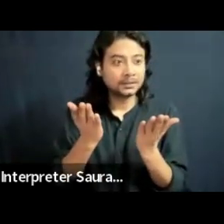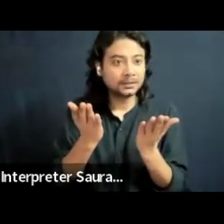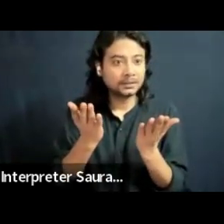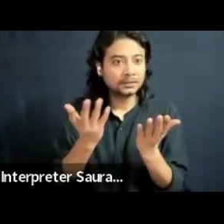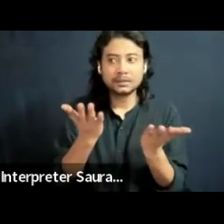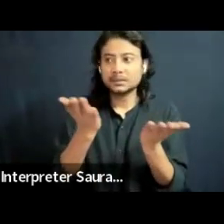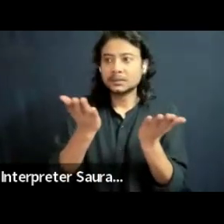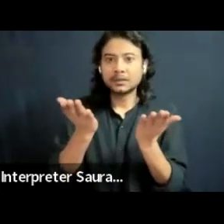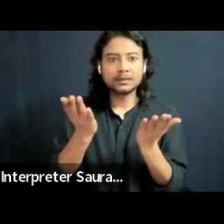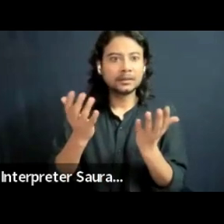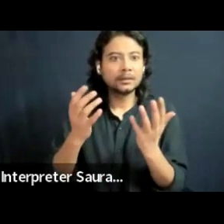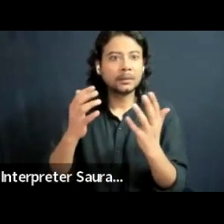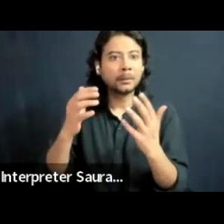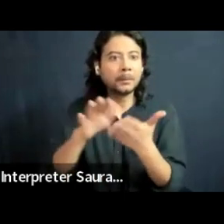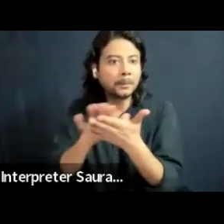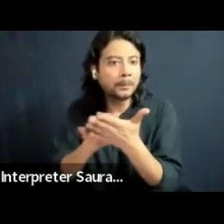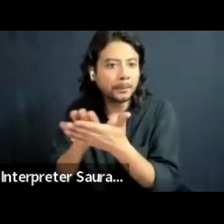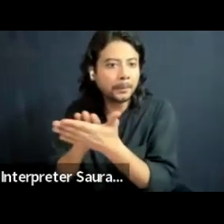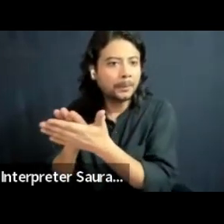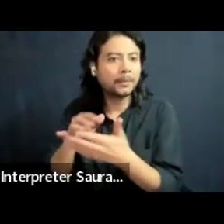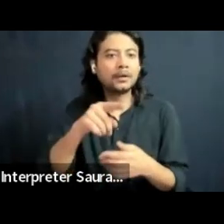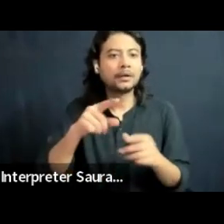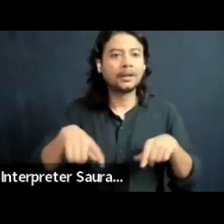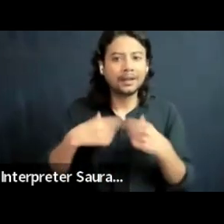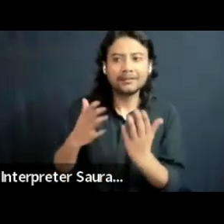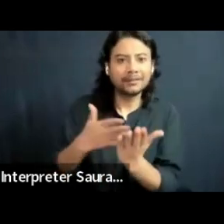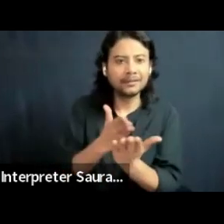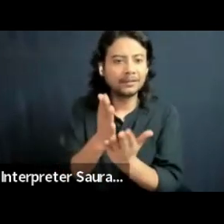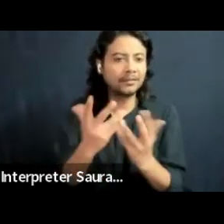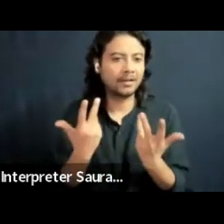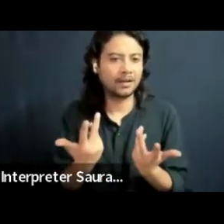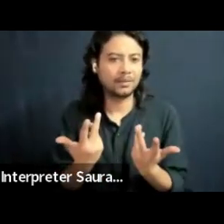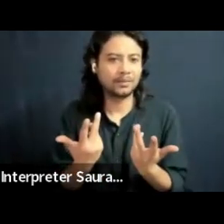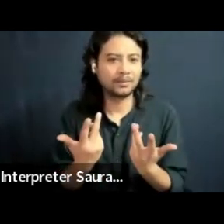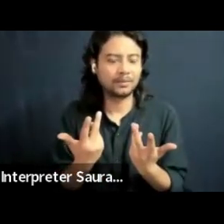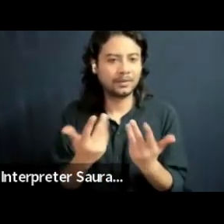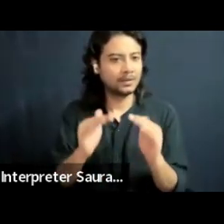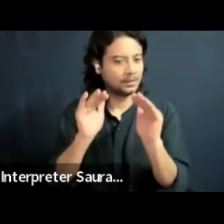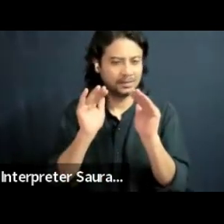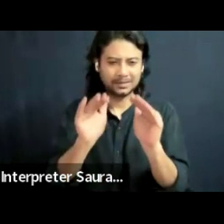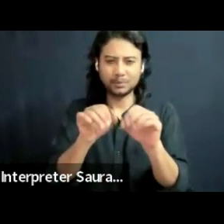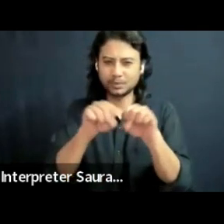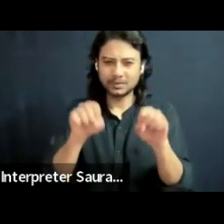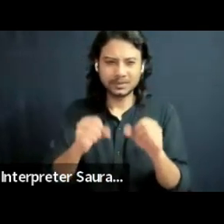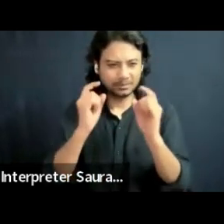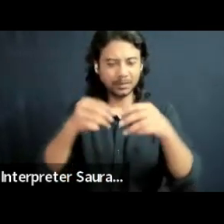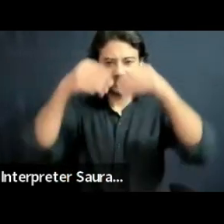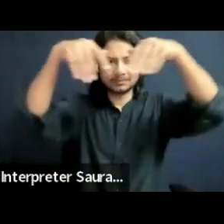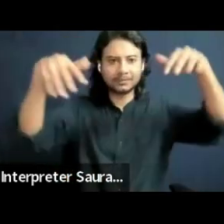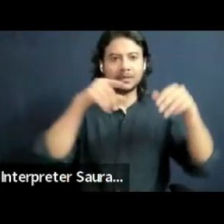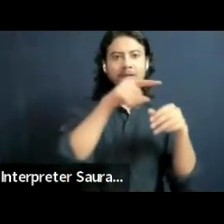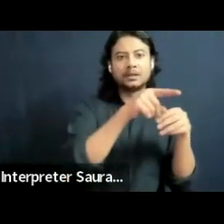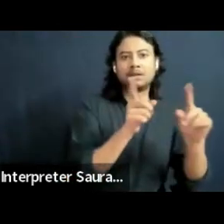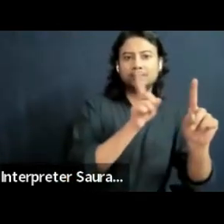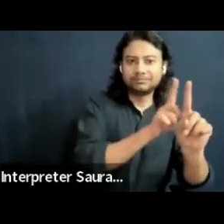she live in the community? Yeah. Support services are very important. Personal assistance, peer support,